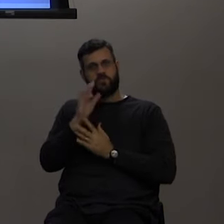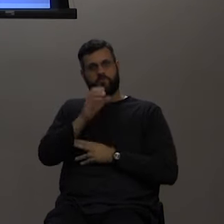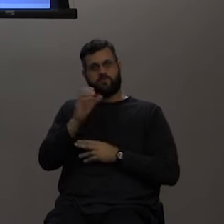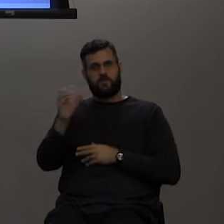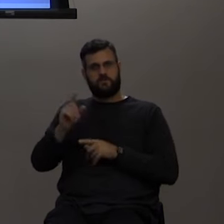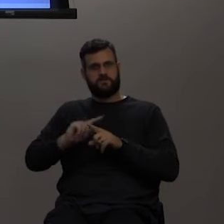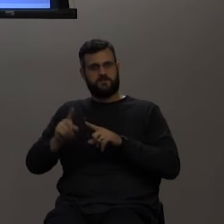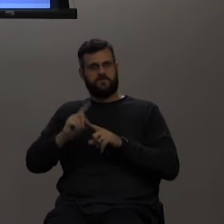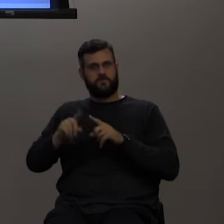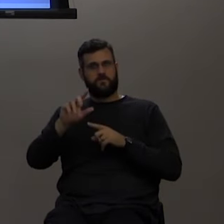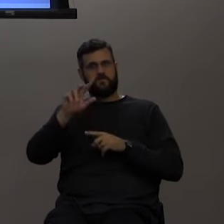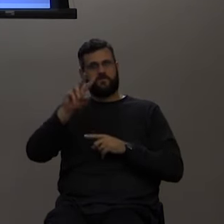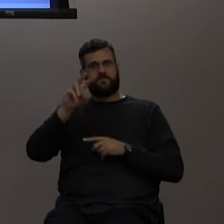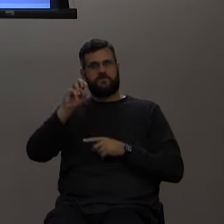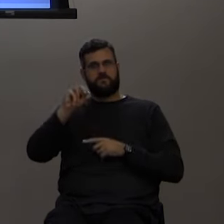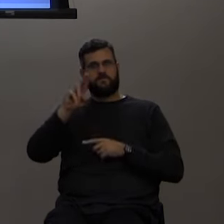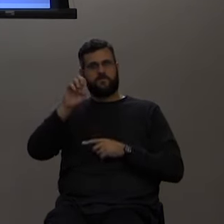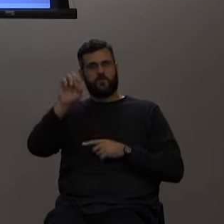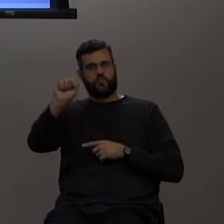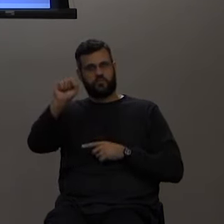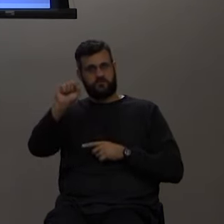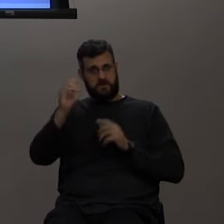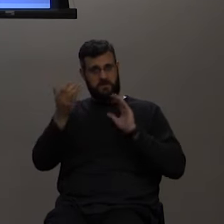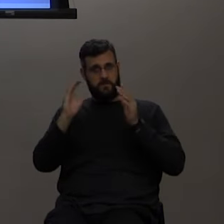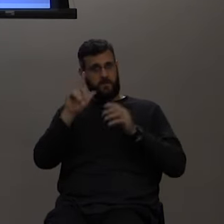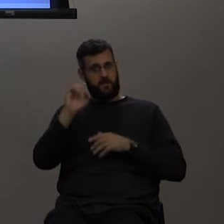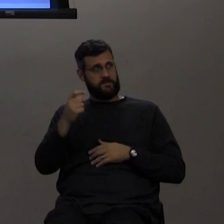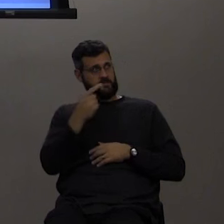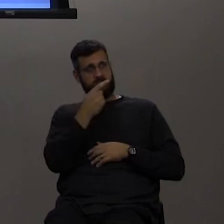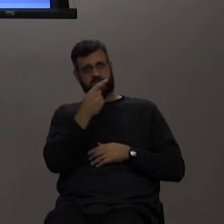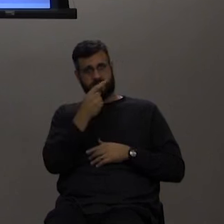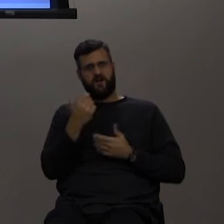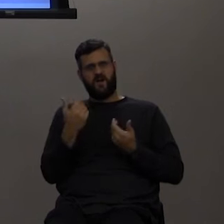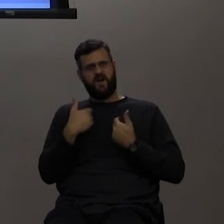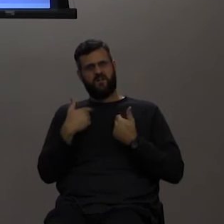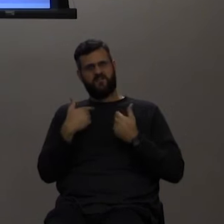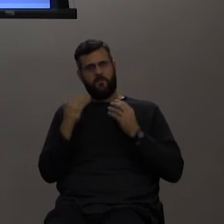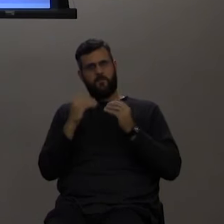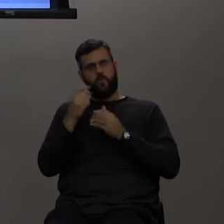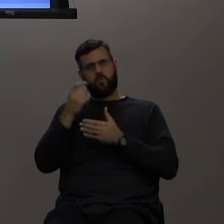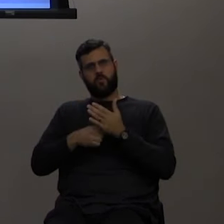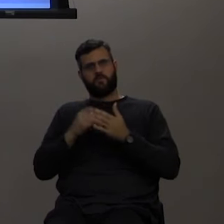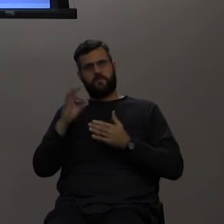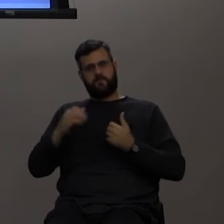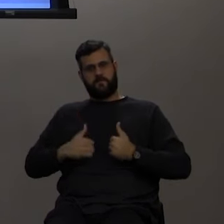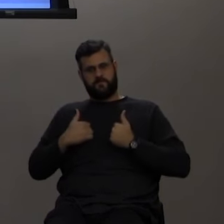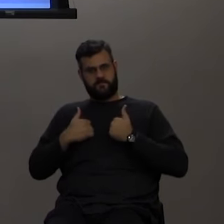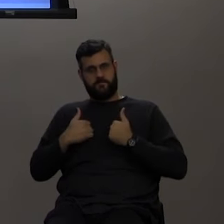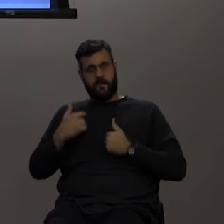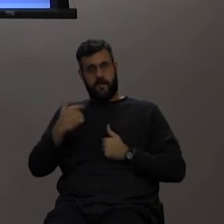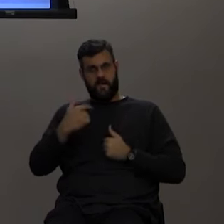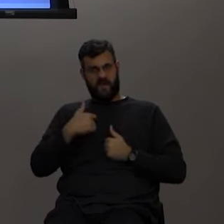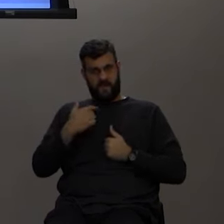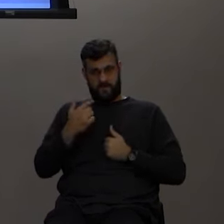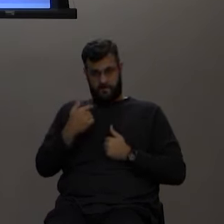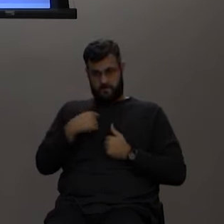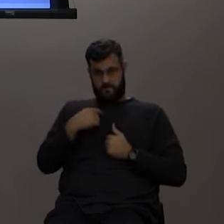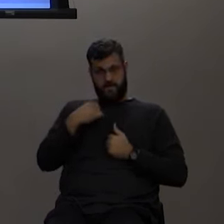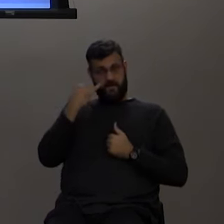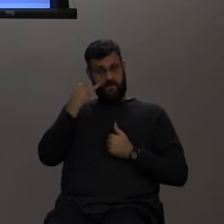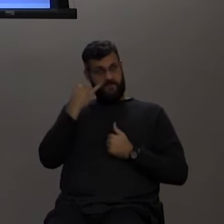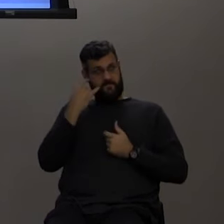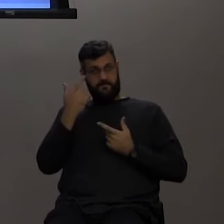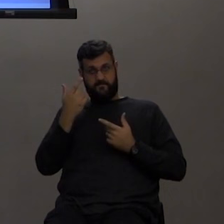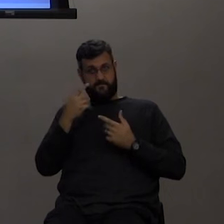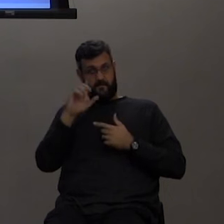that we have here in the community. Right. And comparative even to Lexington, we have a much lower cost of living. I'm a 30-minute car ride